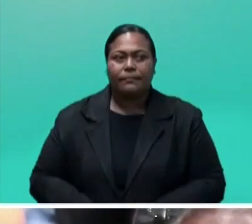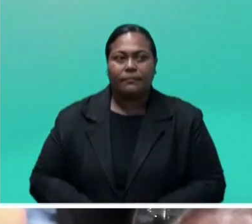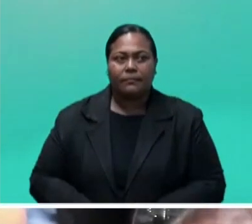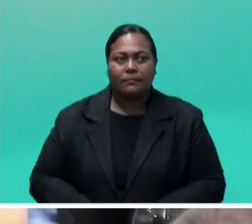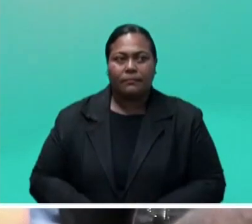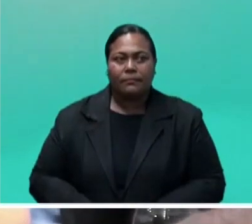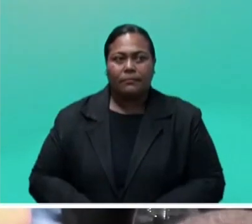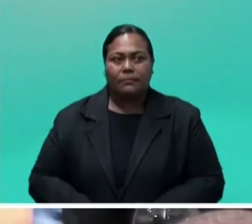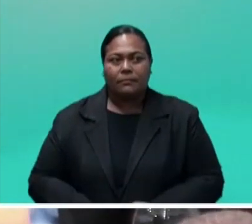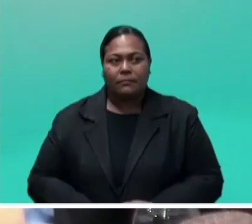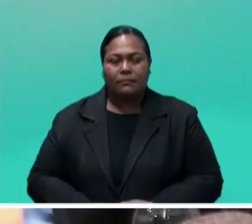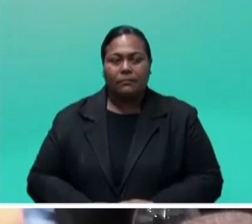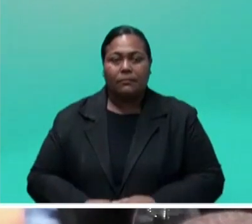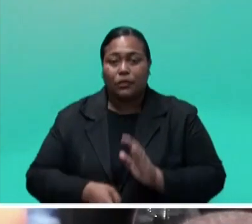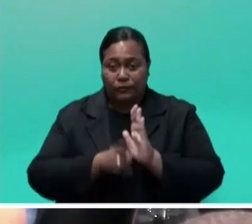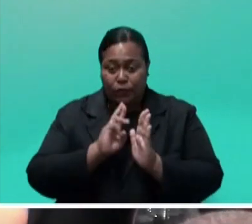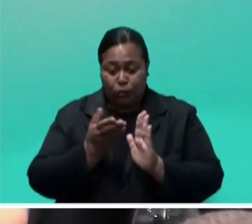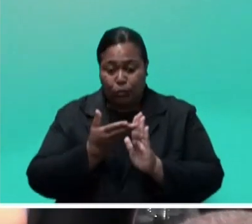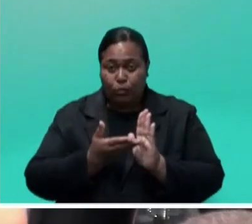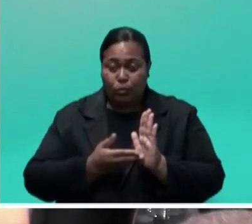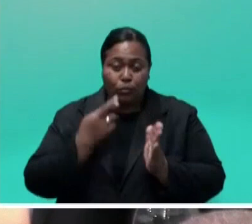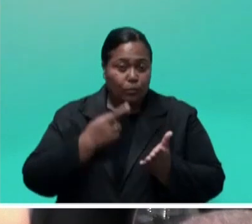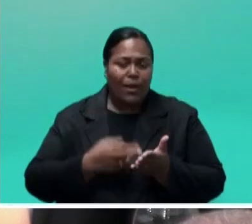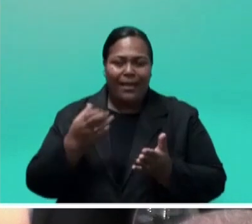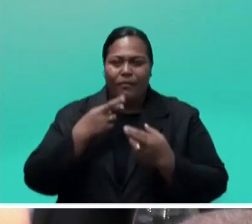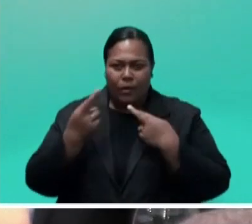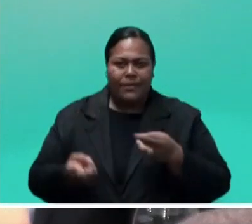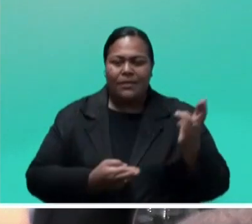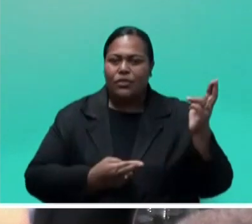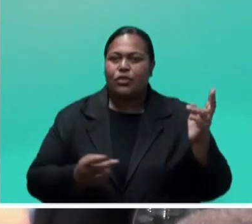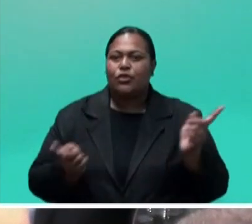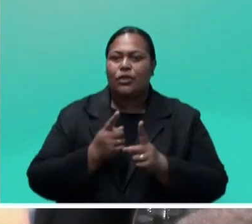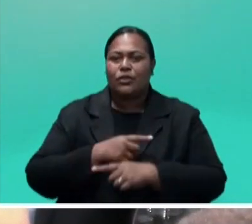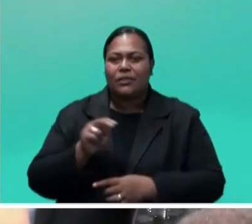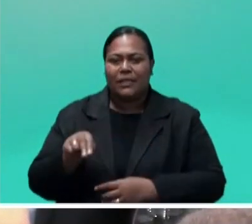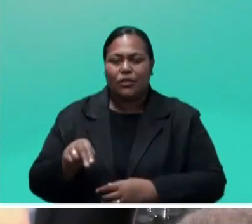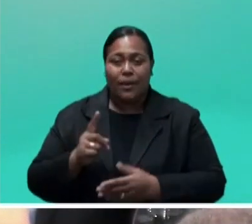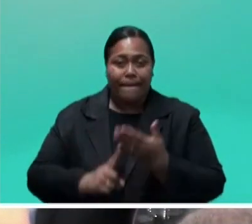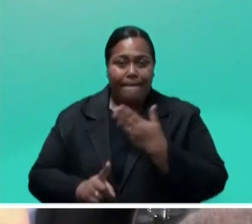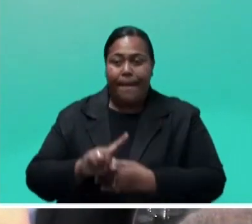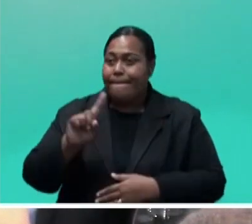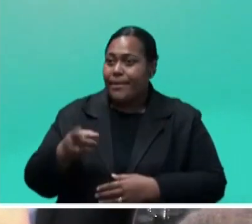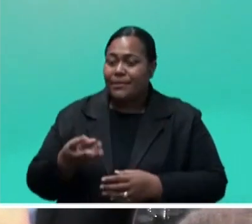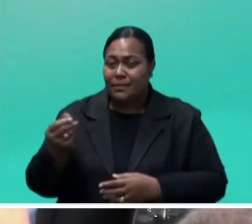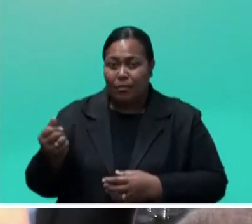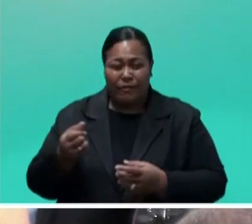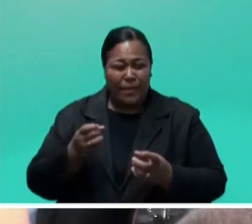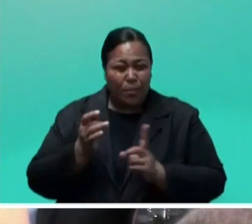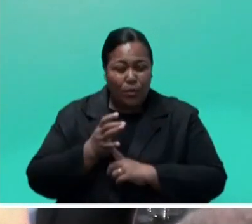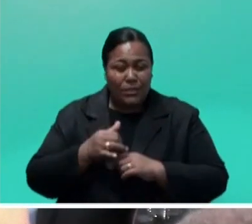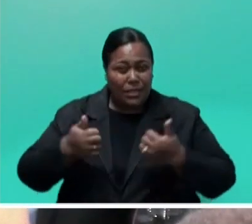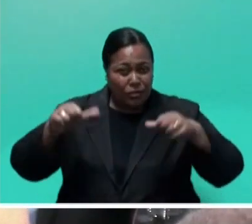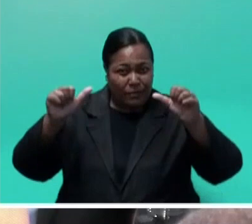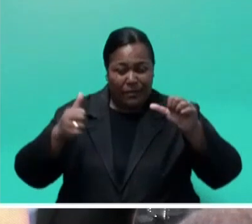review had recommendations for changes that needed to happen. But some of the key achievements in the current budget